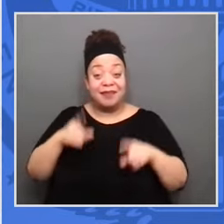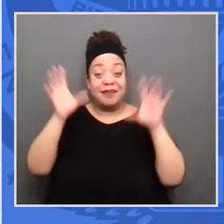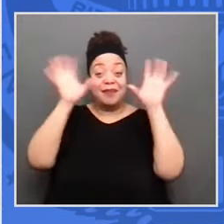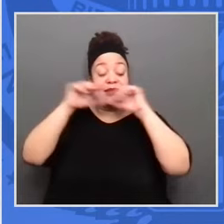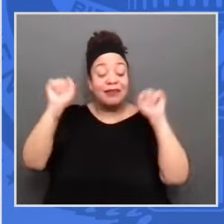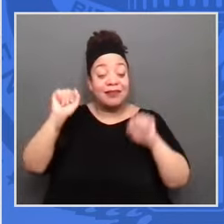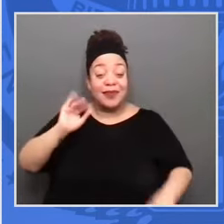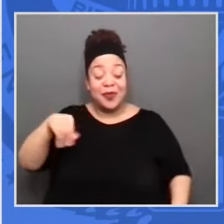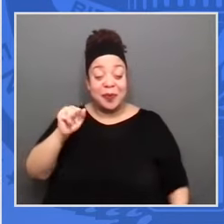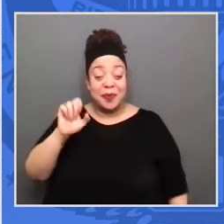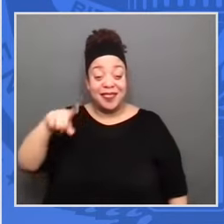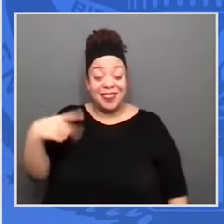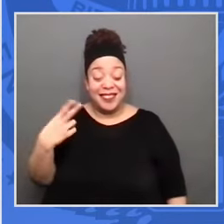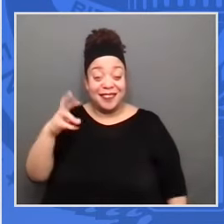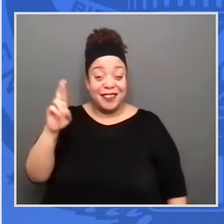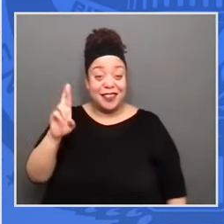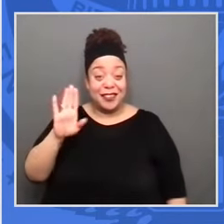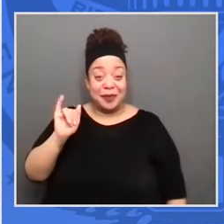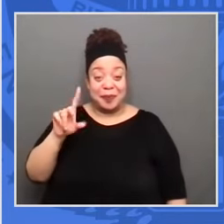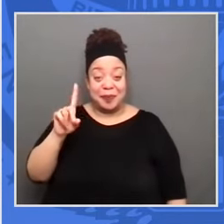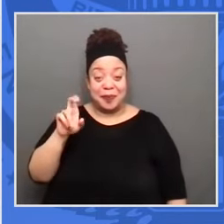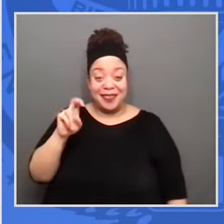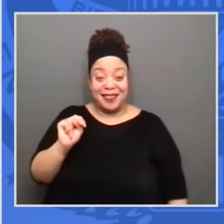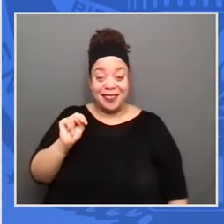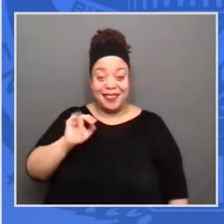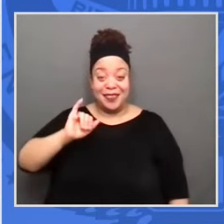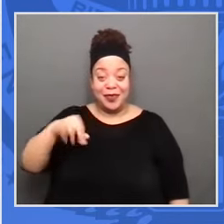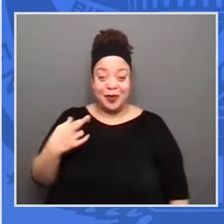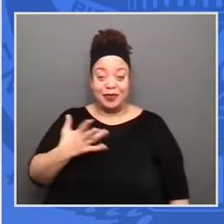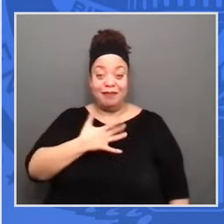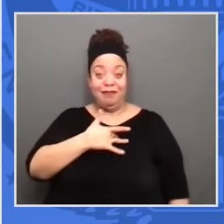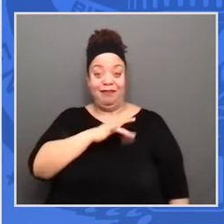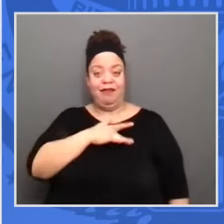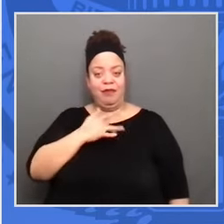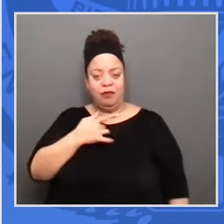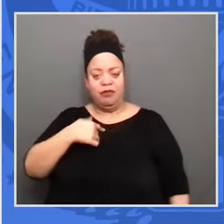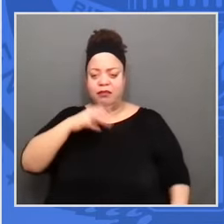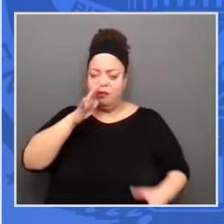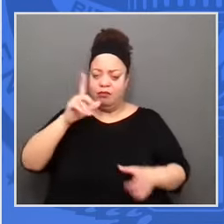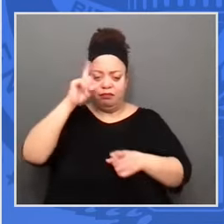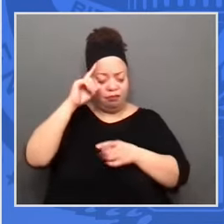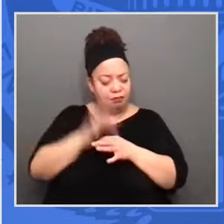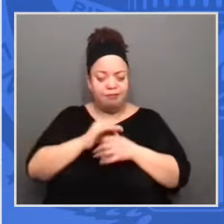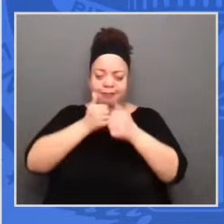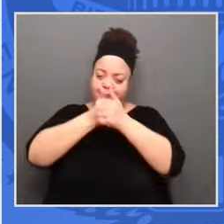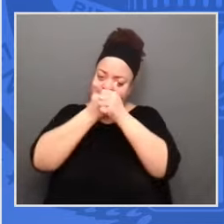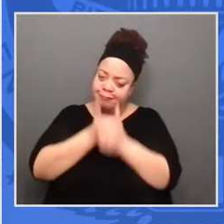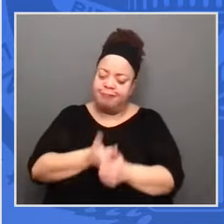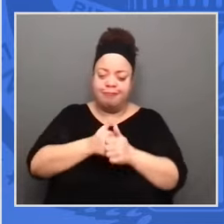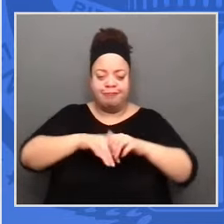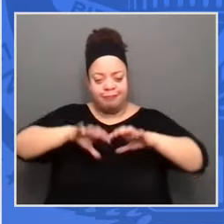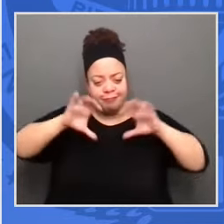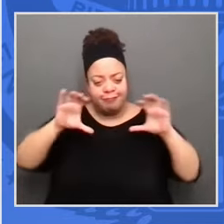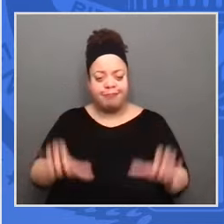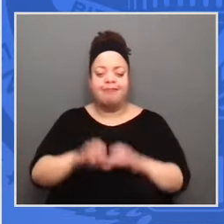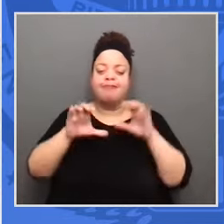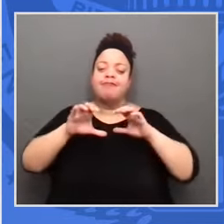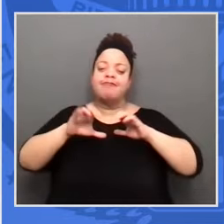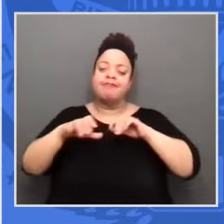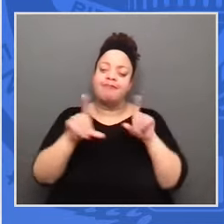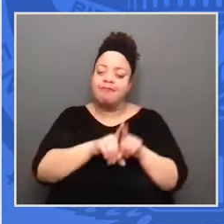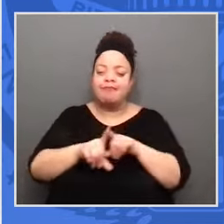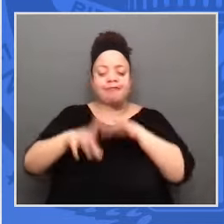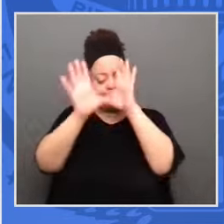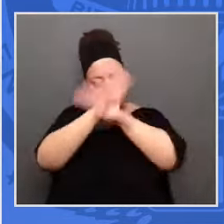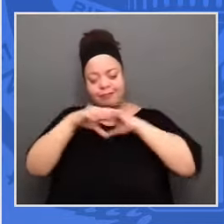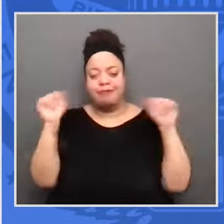the office of President of the United States. Office of President of the United States. So help you God. So help me God. Congratulations,